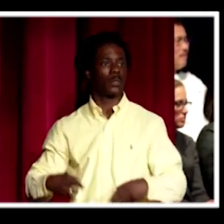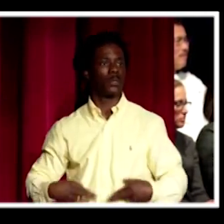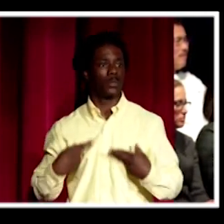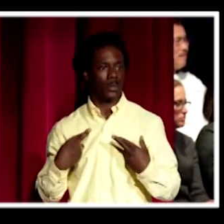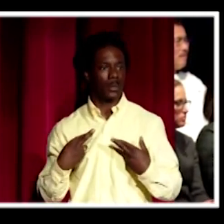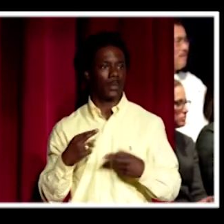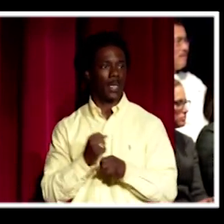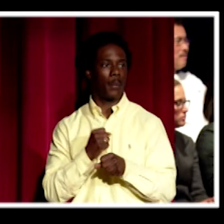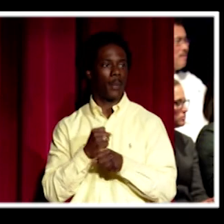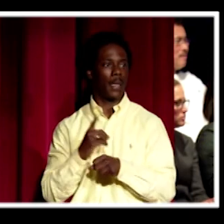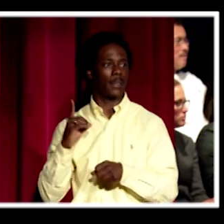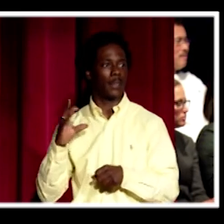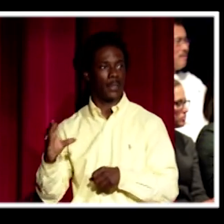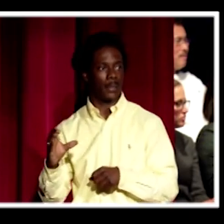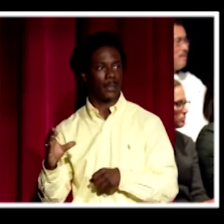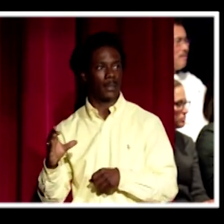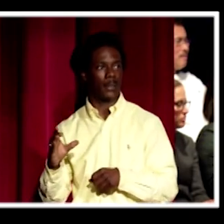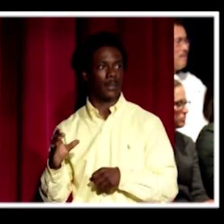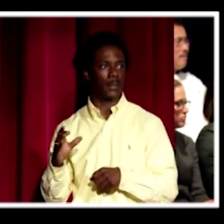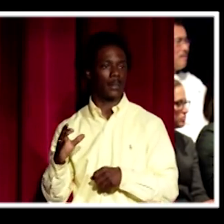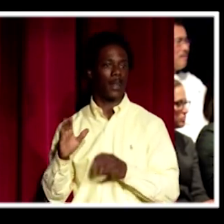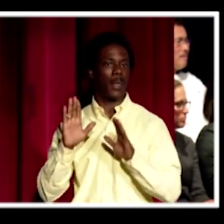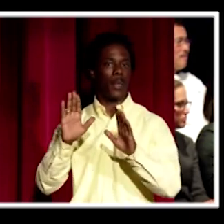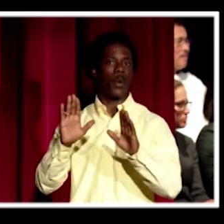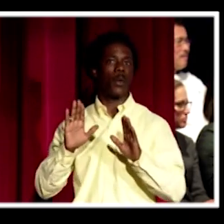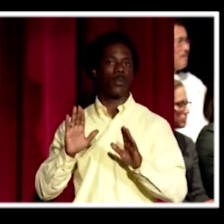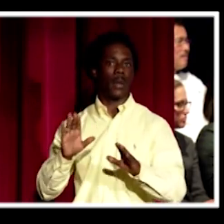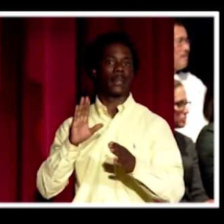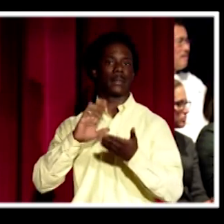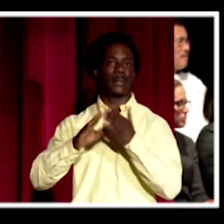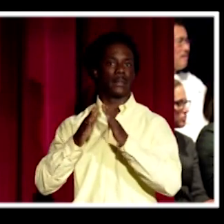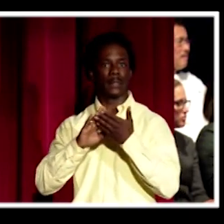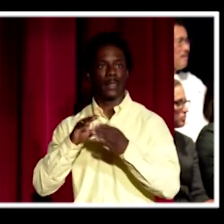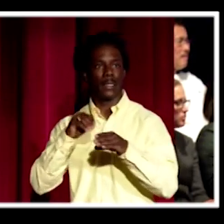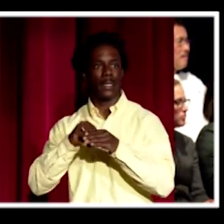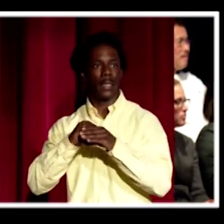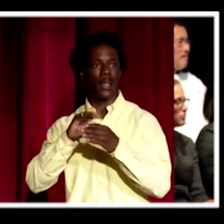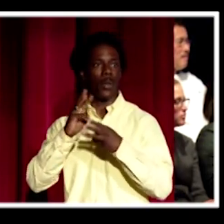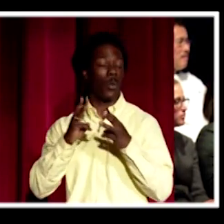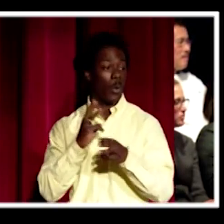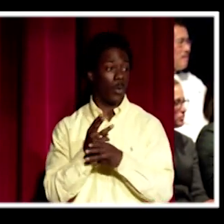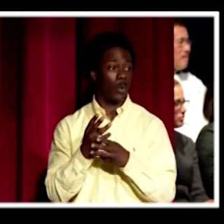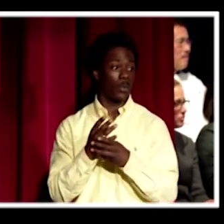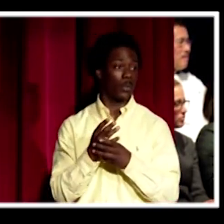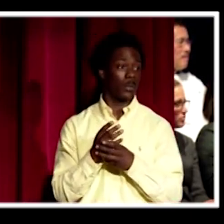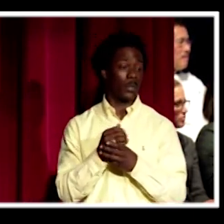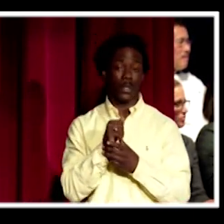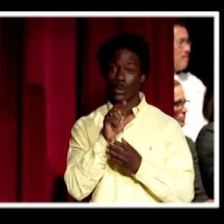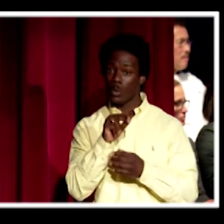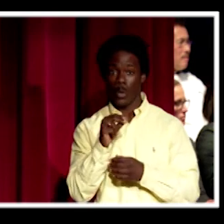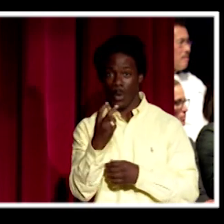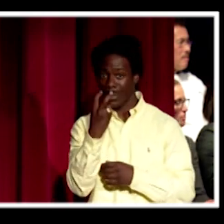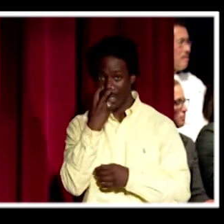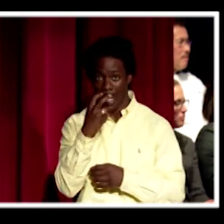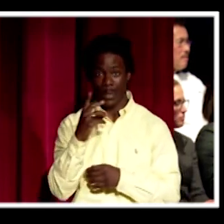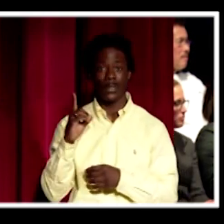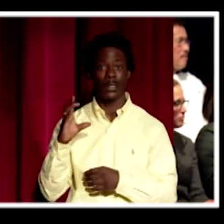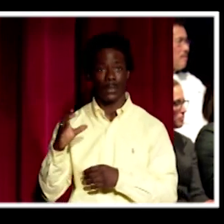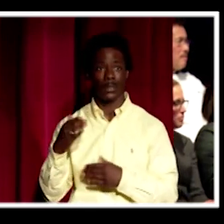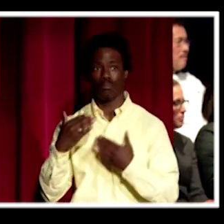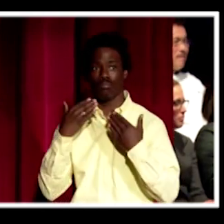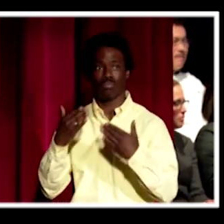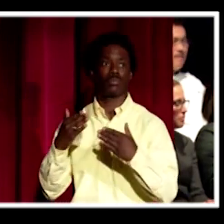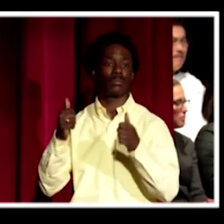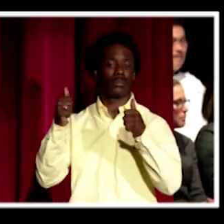make Washington, D.C. the greatest city in the world. There is no doubt about it, D.C. is doing well,